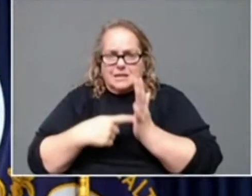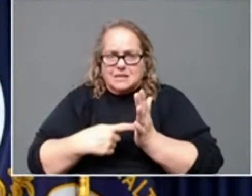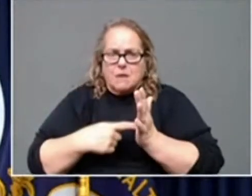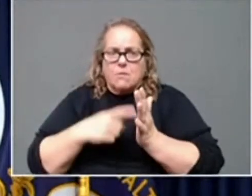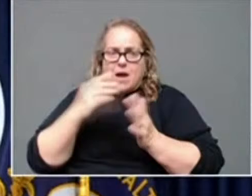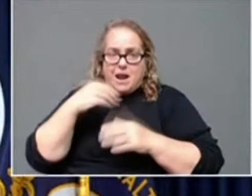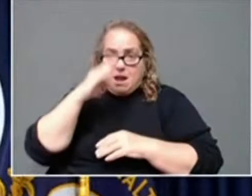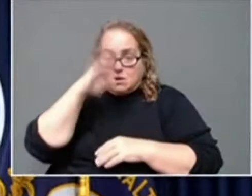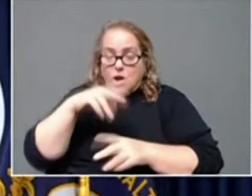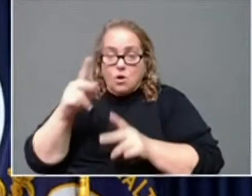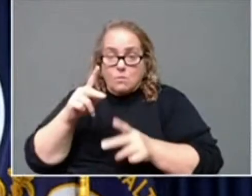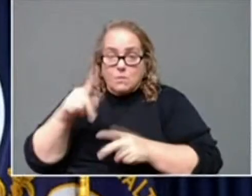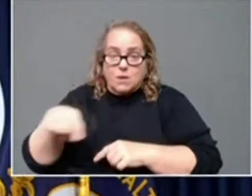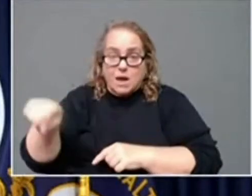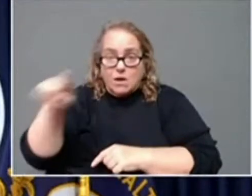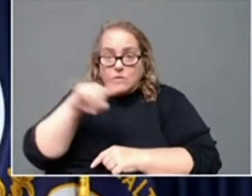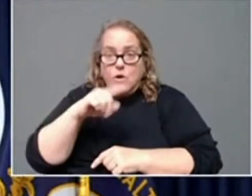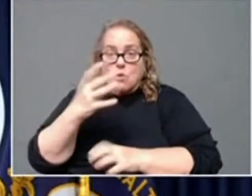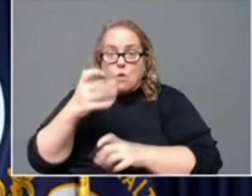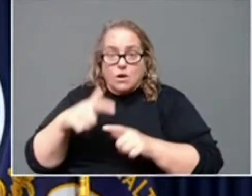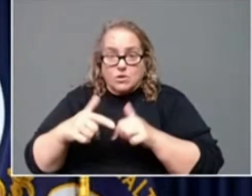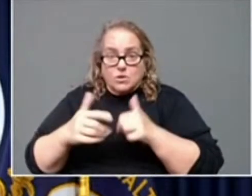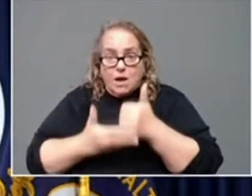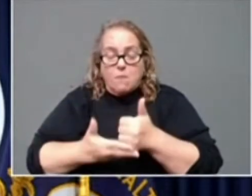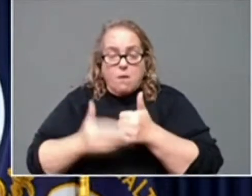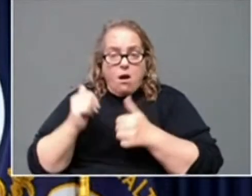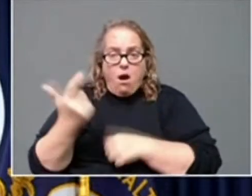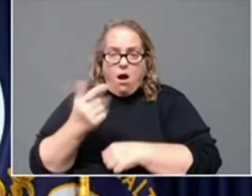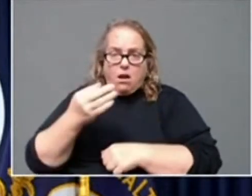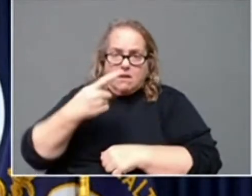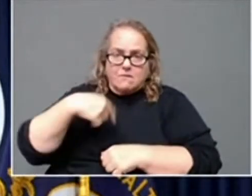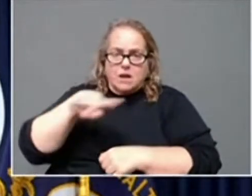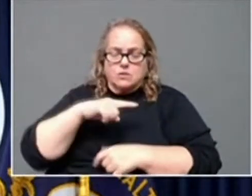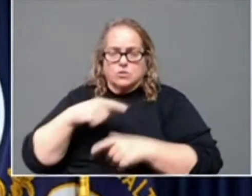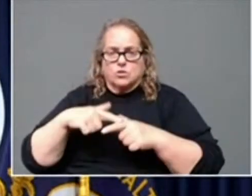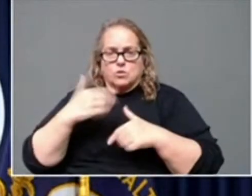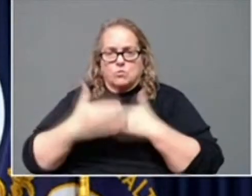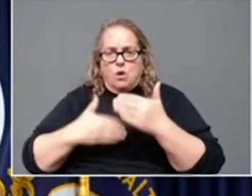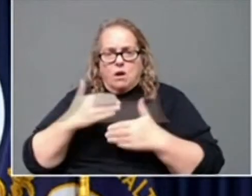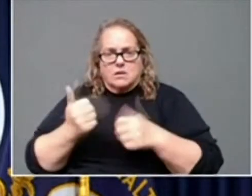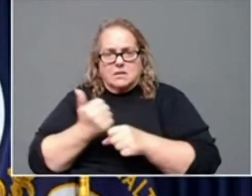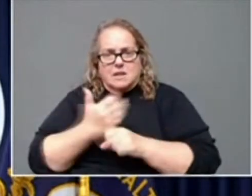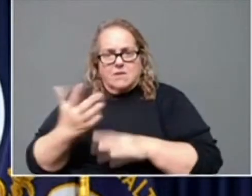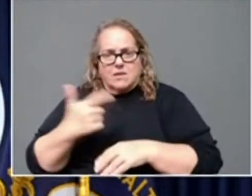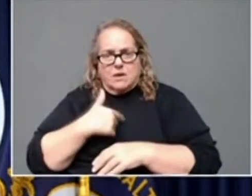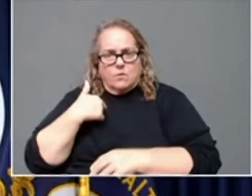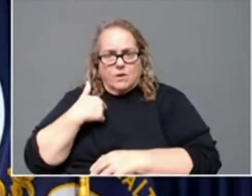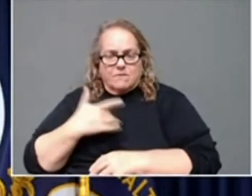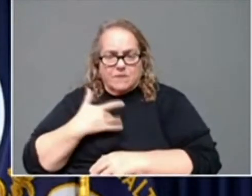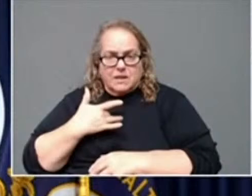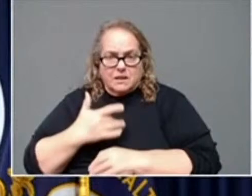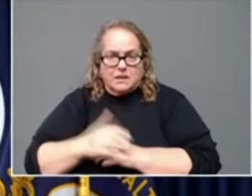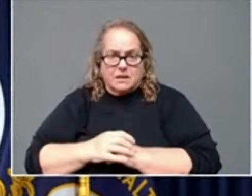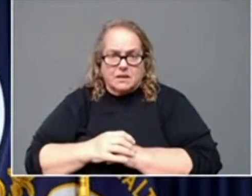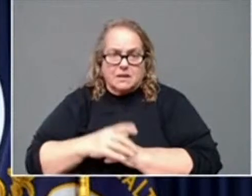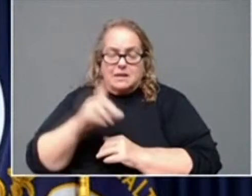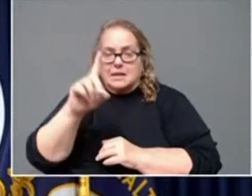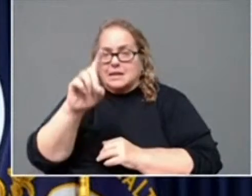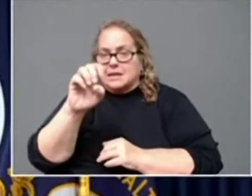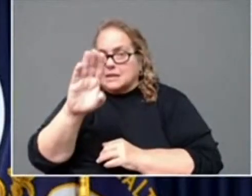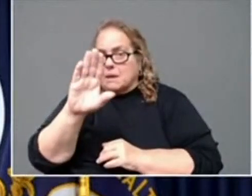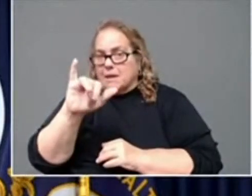out there want to help all of us process everything that we are feeling. Debbie Yetter from the